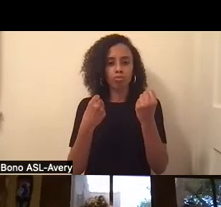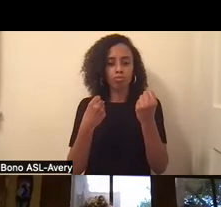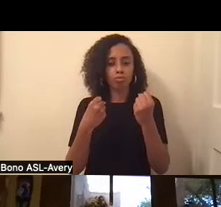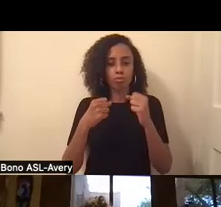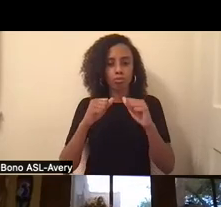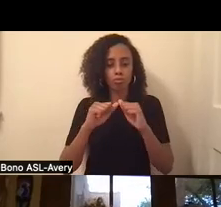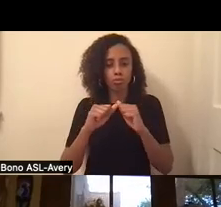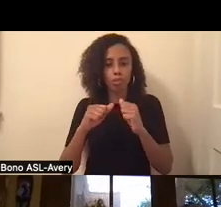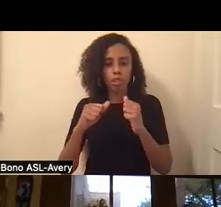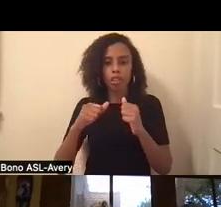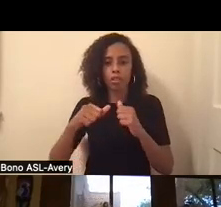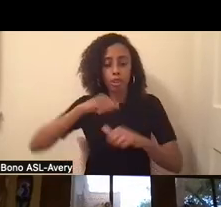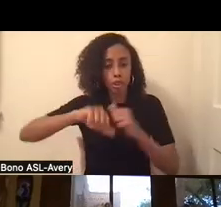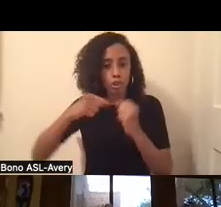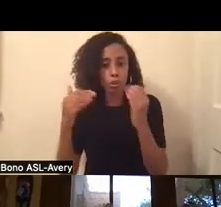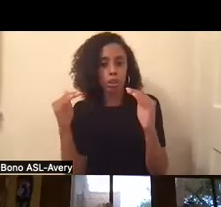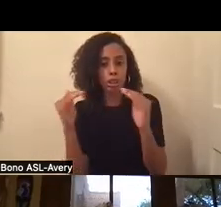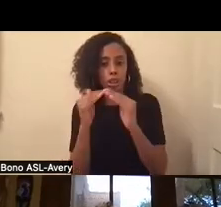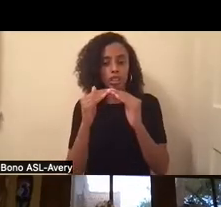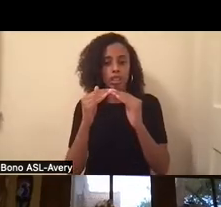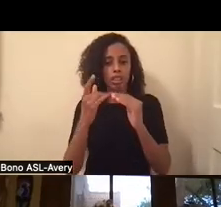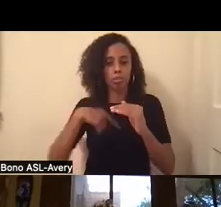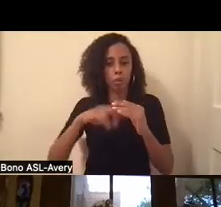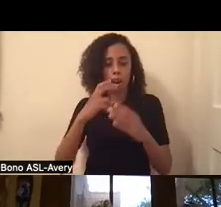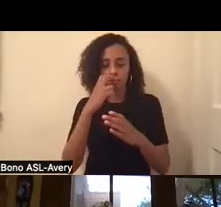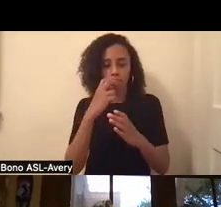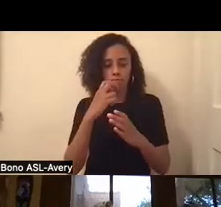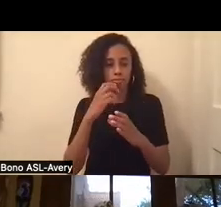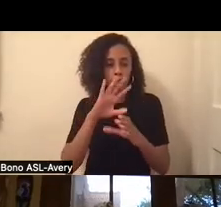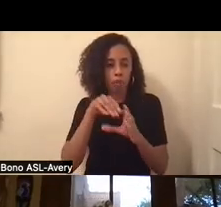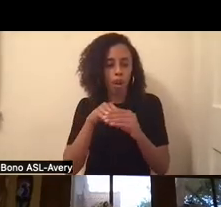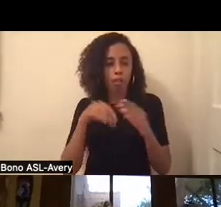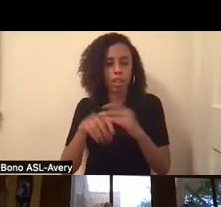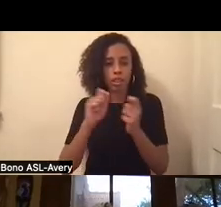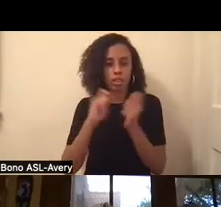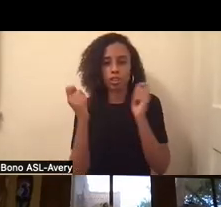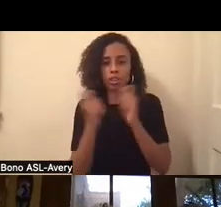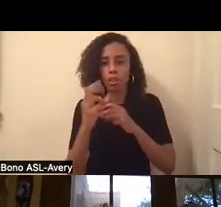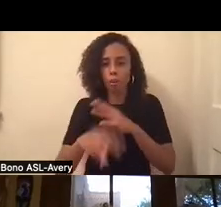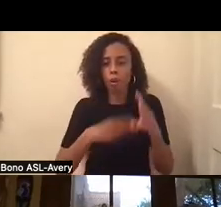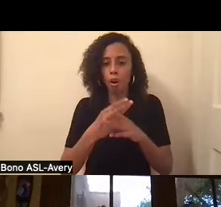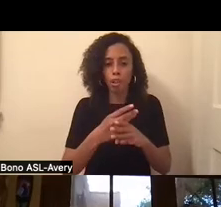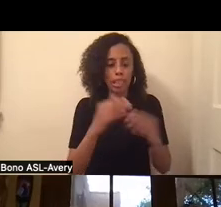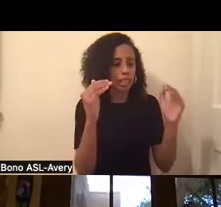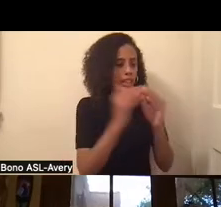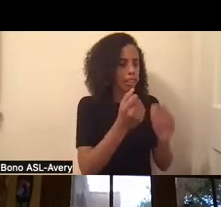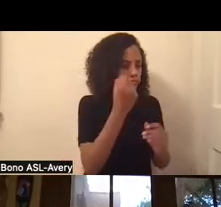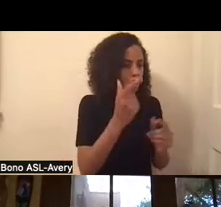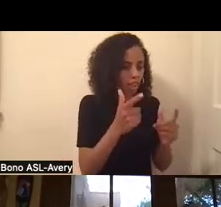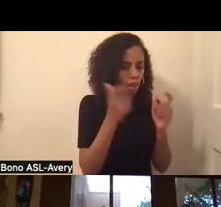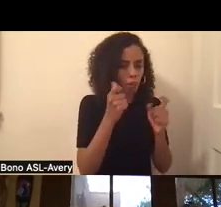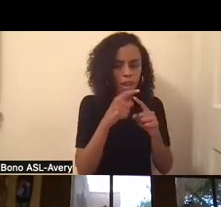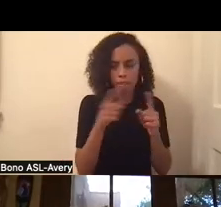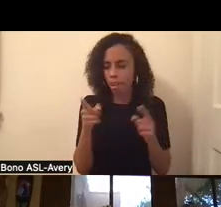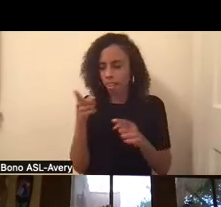this world, we understand justice more quickly than we understand love. We're willing to delve